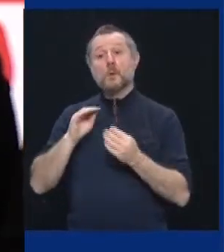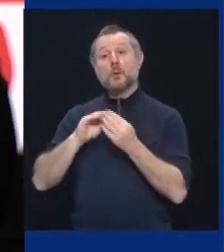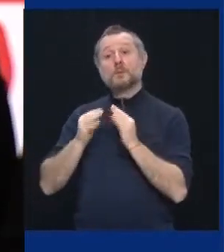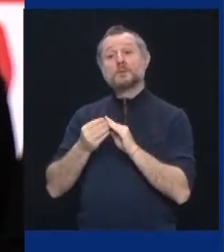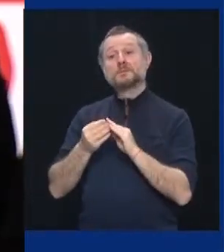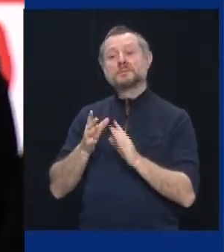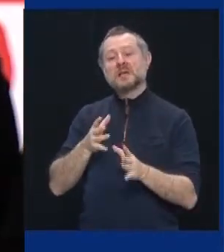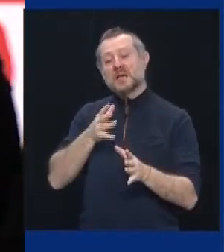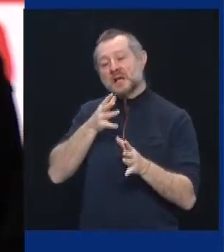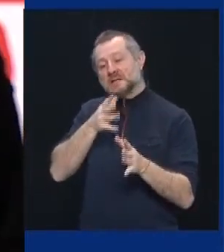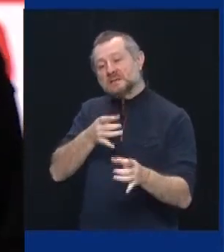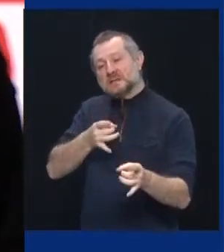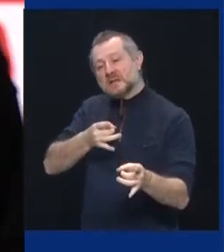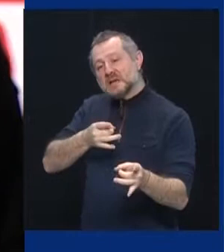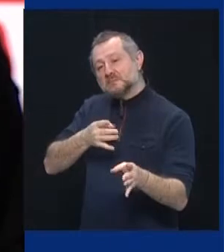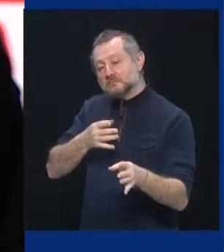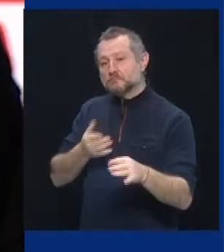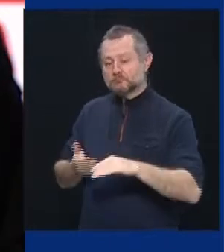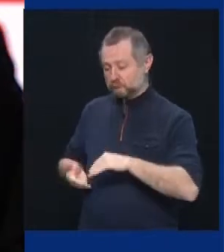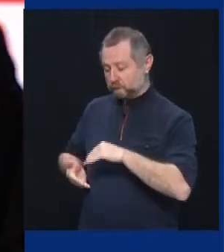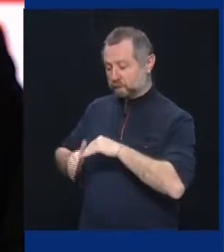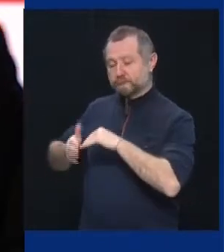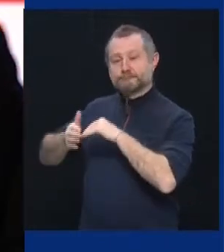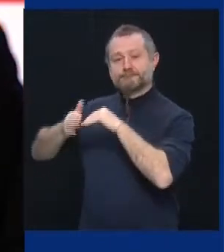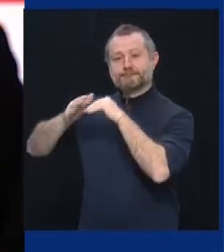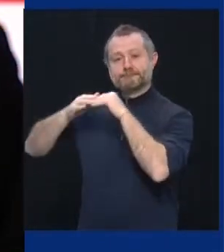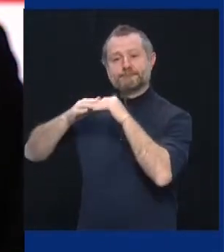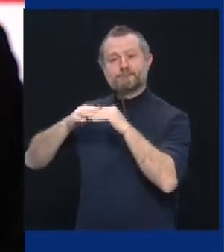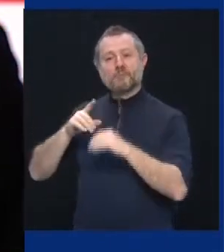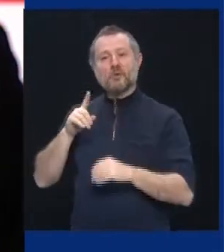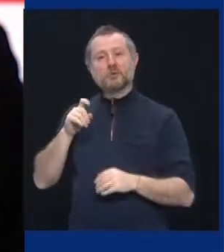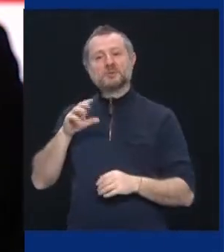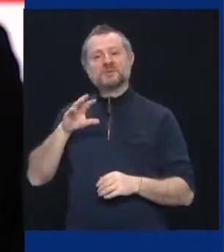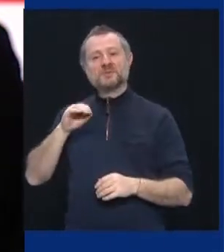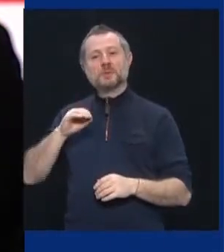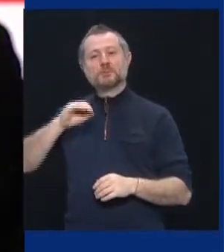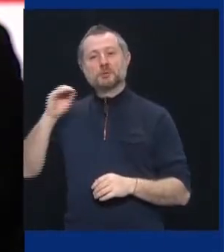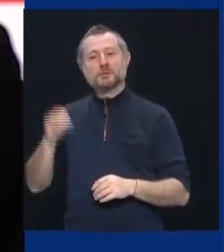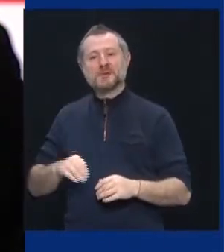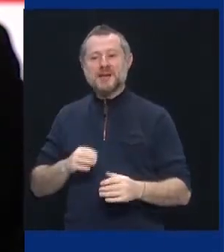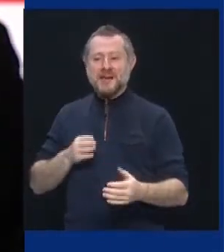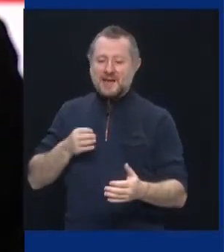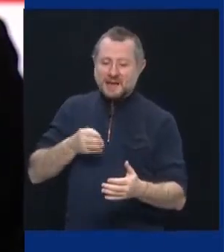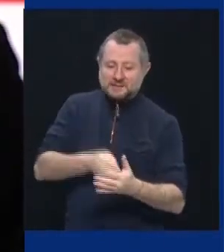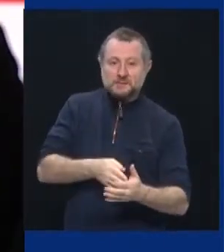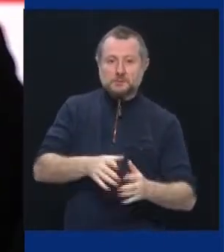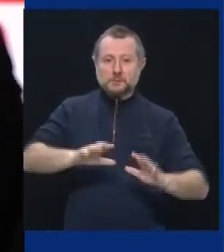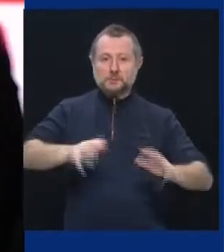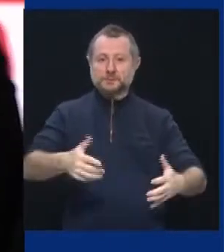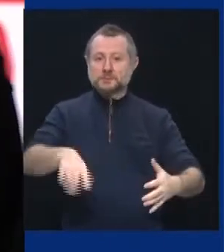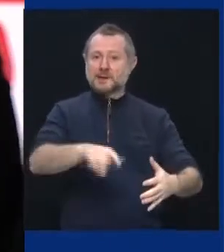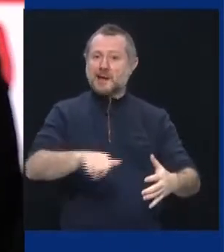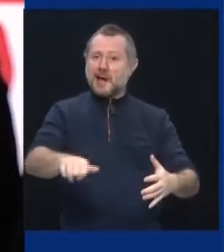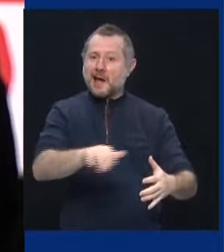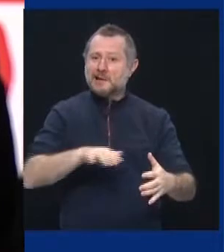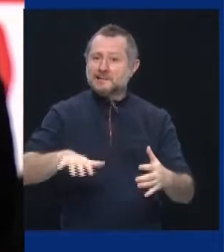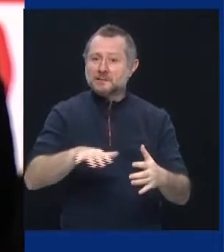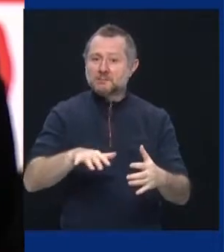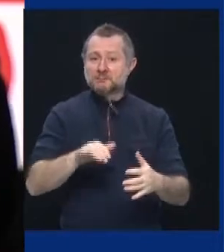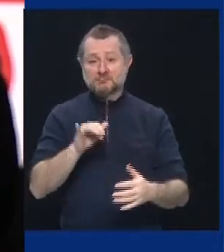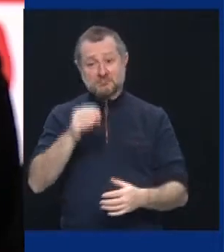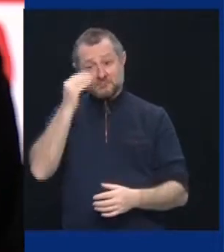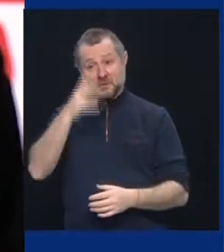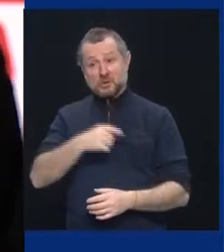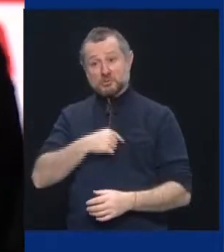the Asian community has gone up 150%. By the way, we were not attacked by the China virus, China virus,